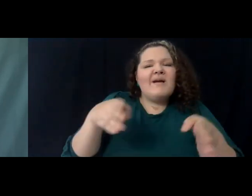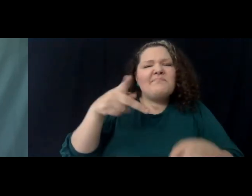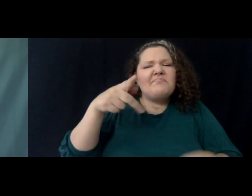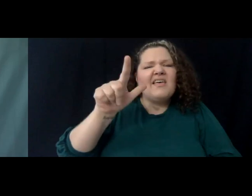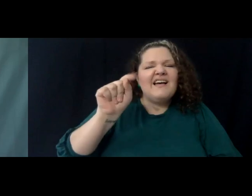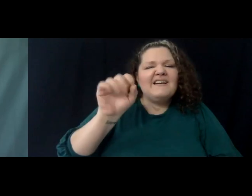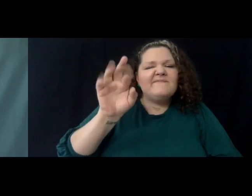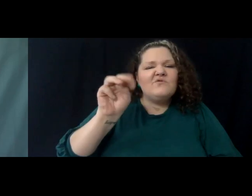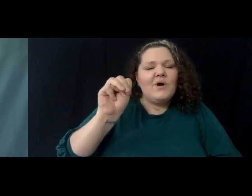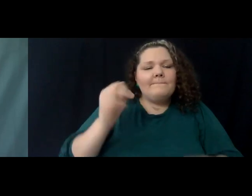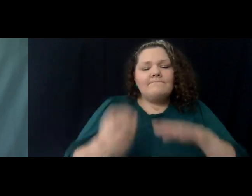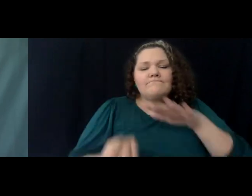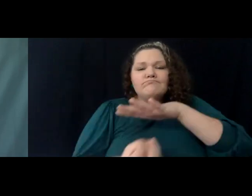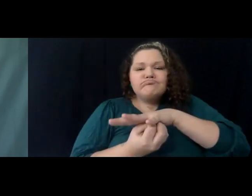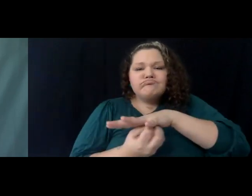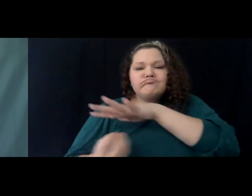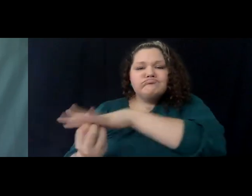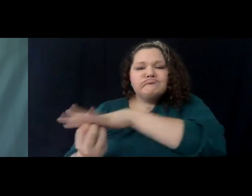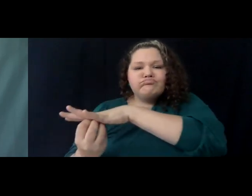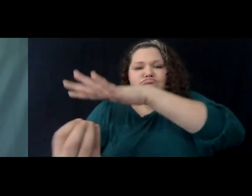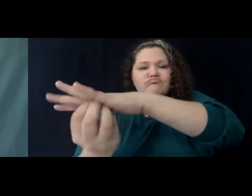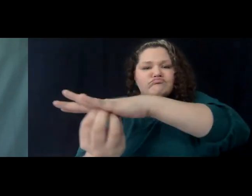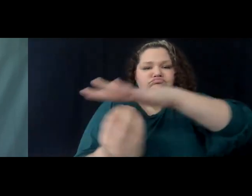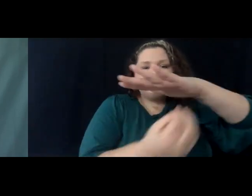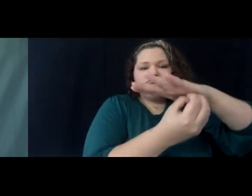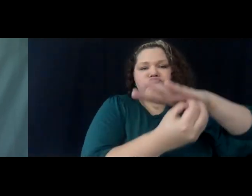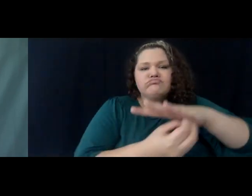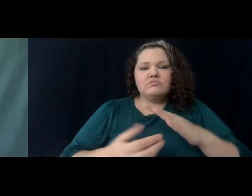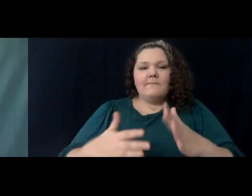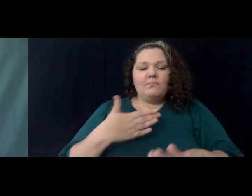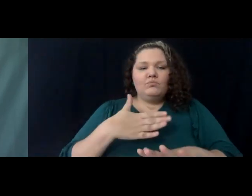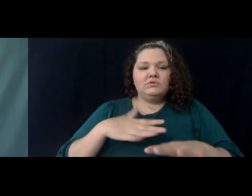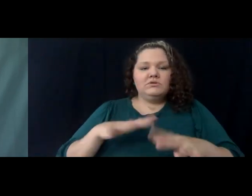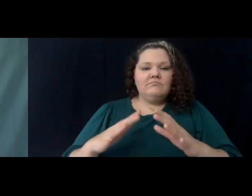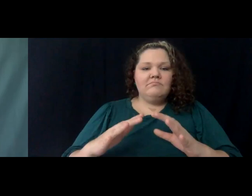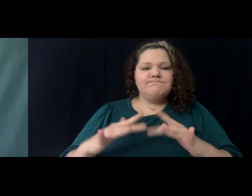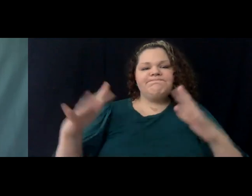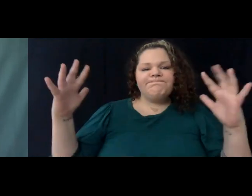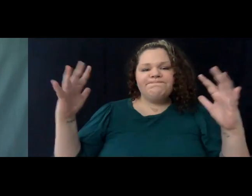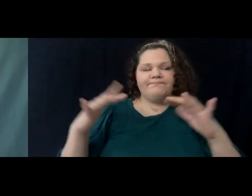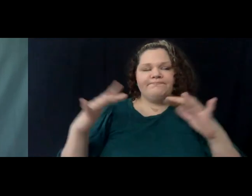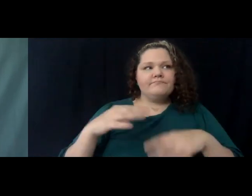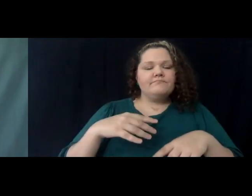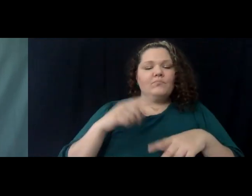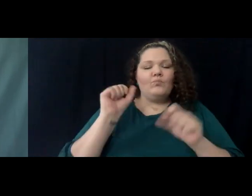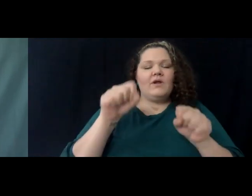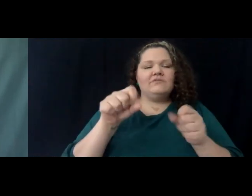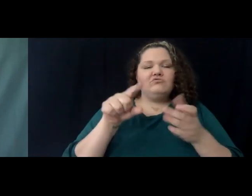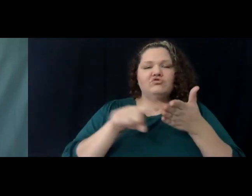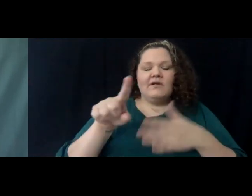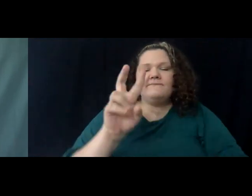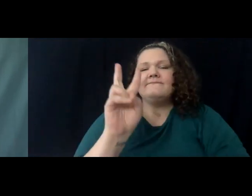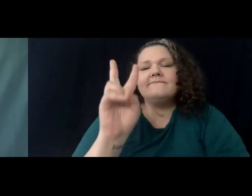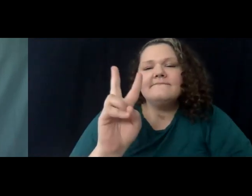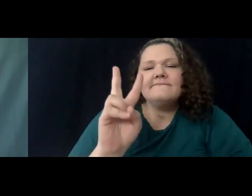inventions out there right now, like vests that you can wear that pick up on the vibrations. There are areas and places that have established almost